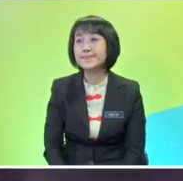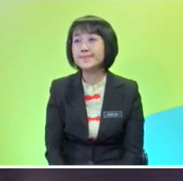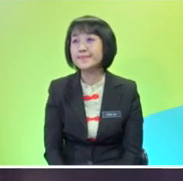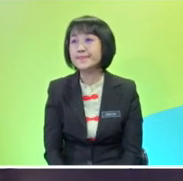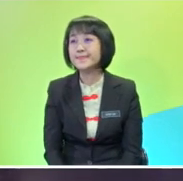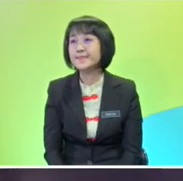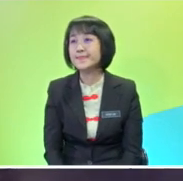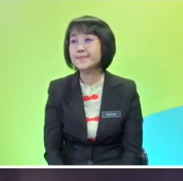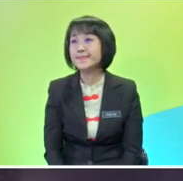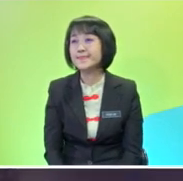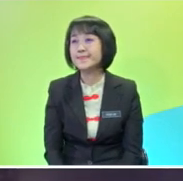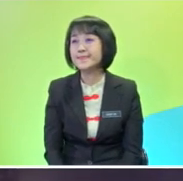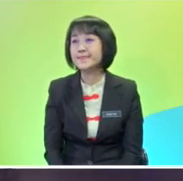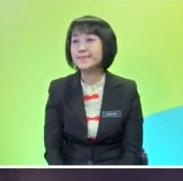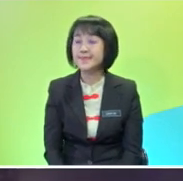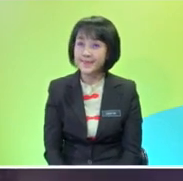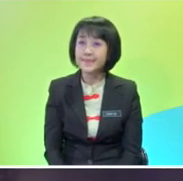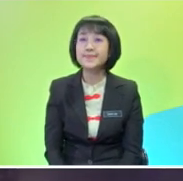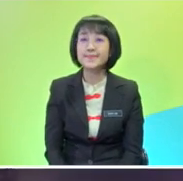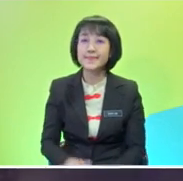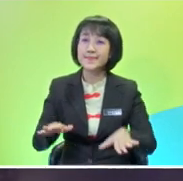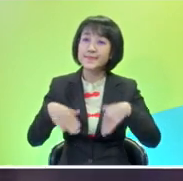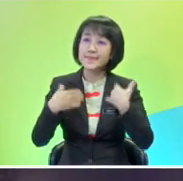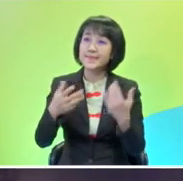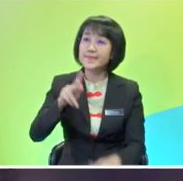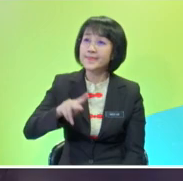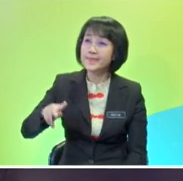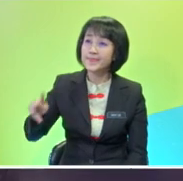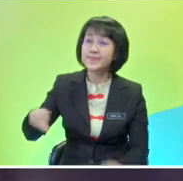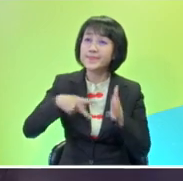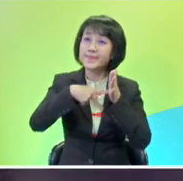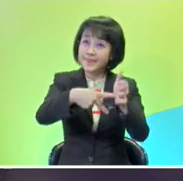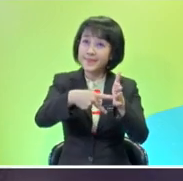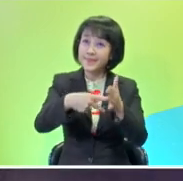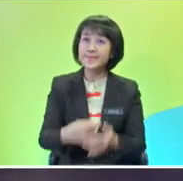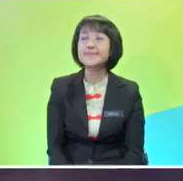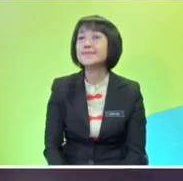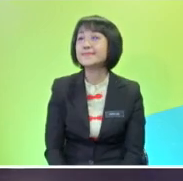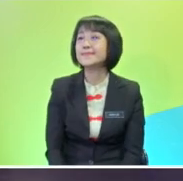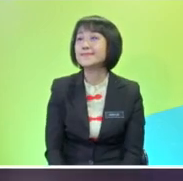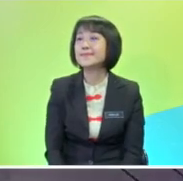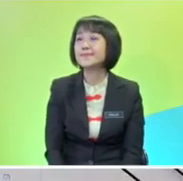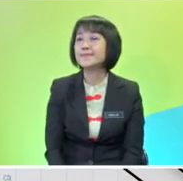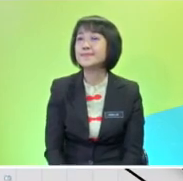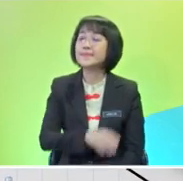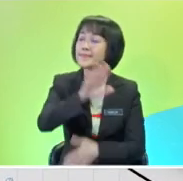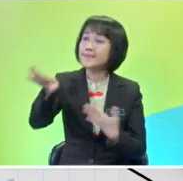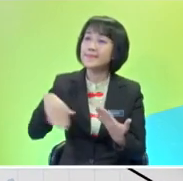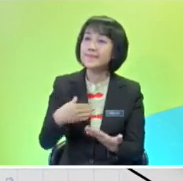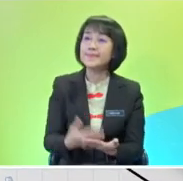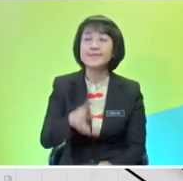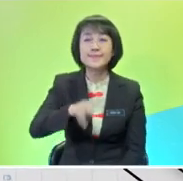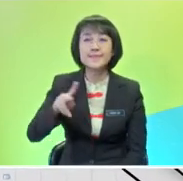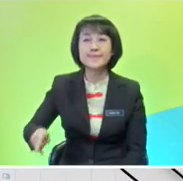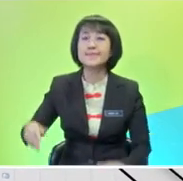was the overall performance of our pupils on Google Meets as well as those watching at home for today's lesson? Overall, all of you did